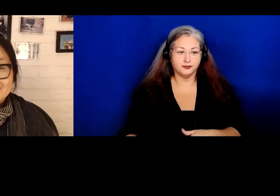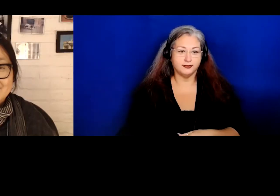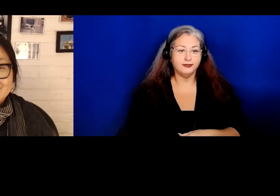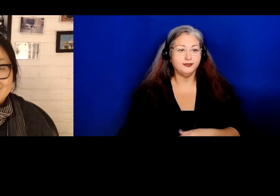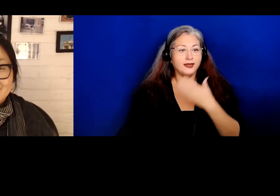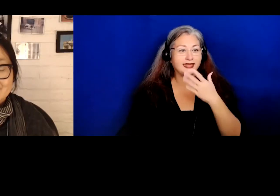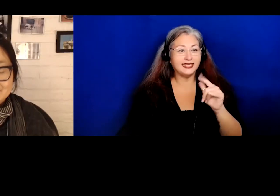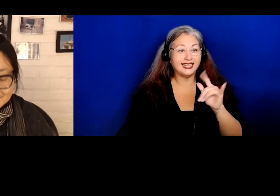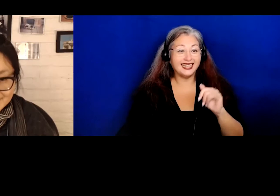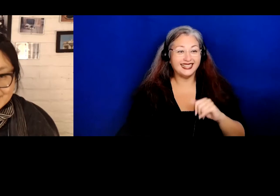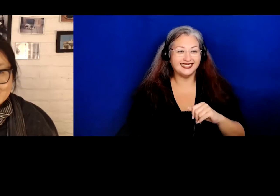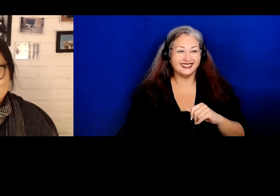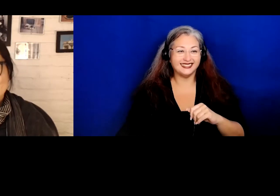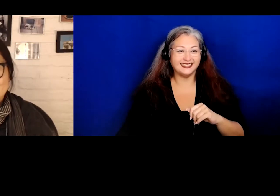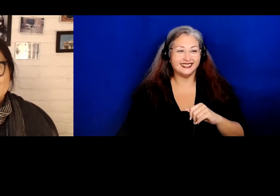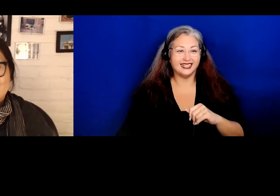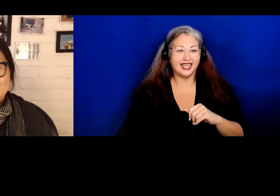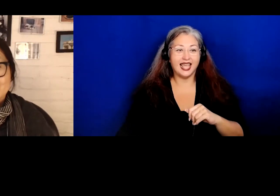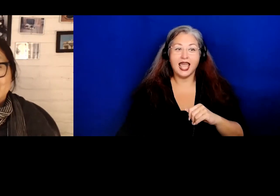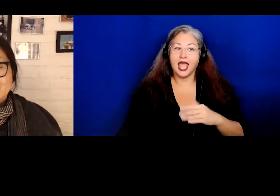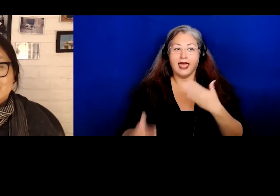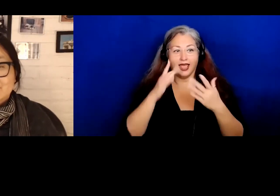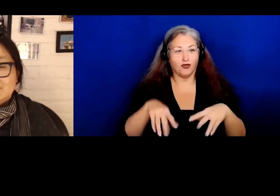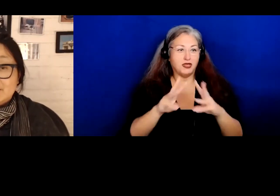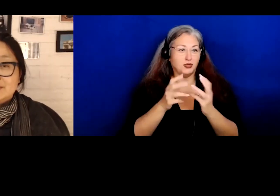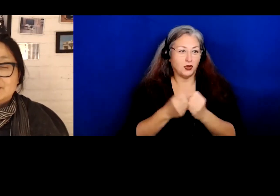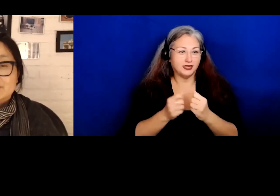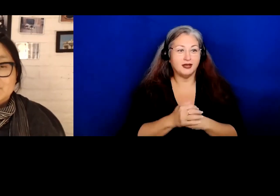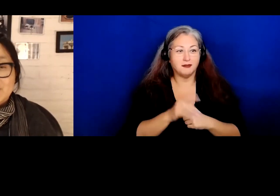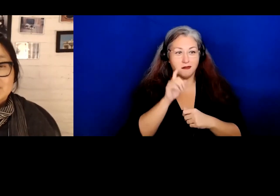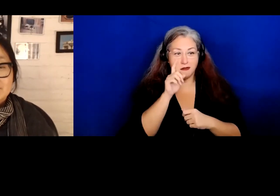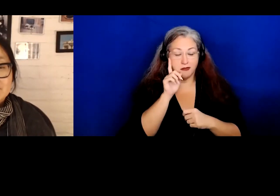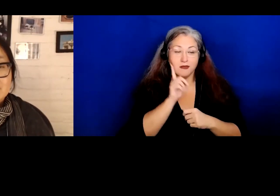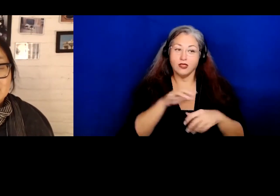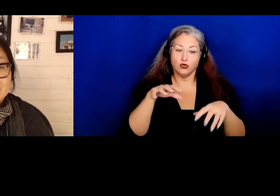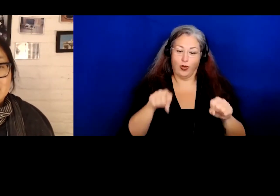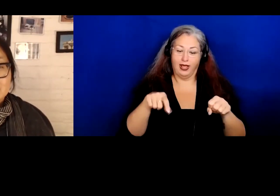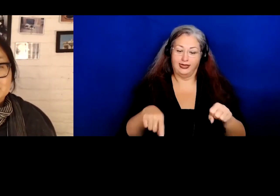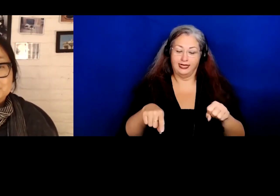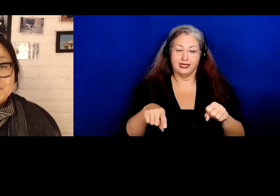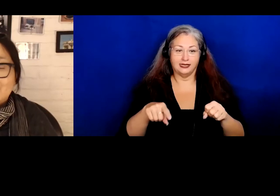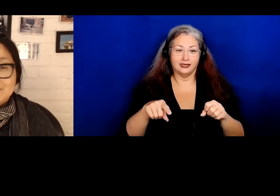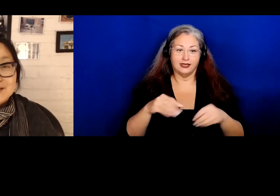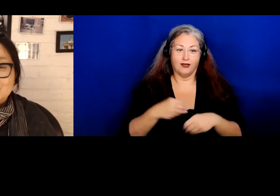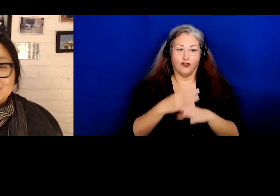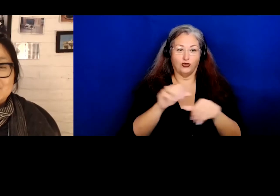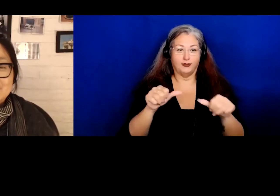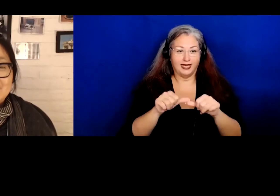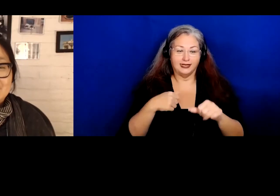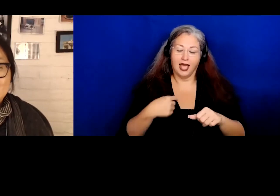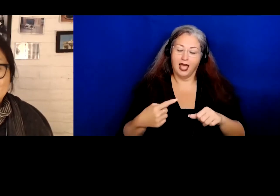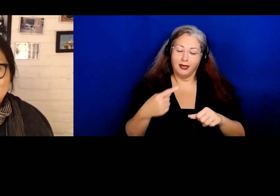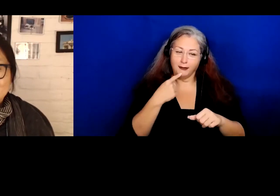Thanks, Lily, and thank you so much to the workshop for creating this virtual space for us to meet. I miss the space